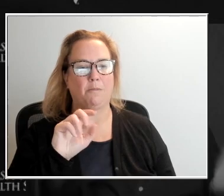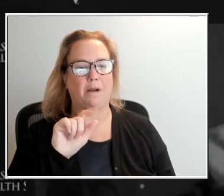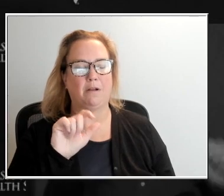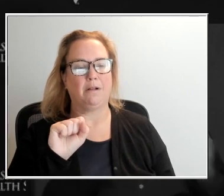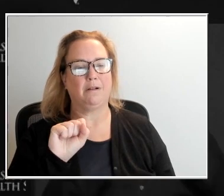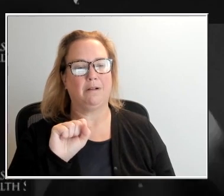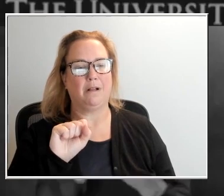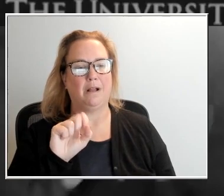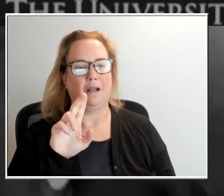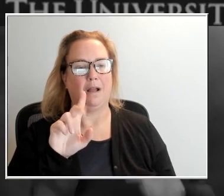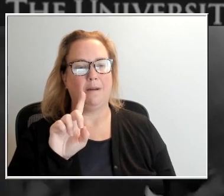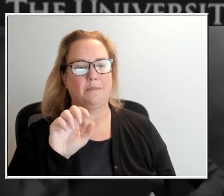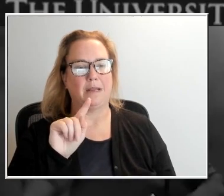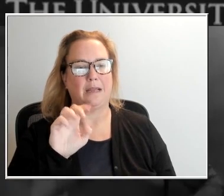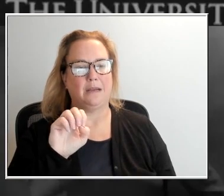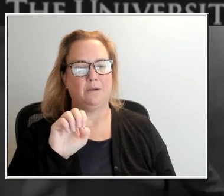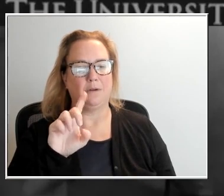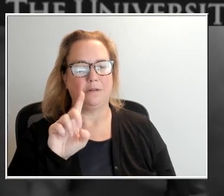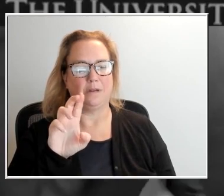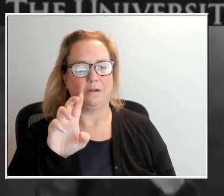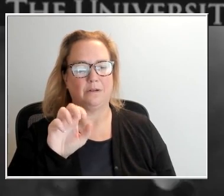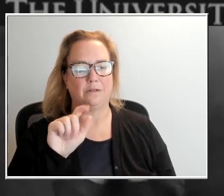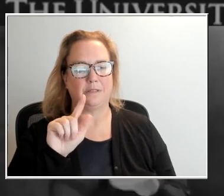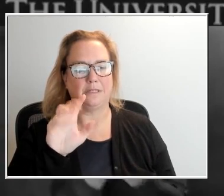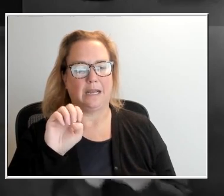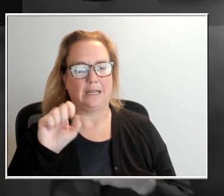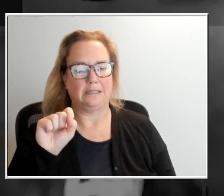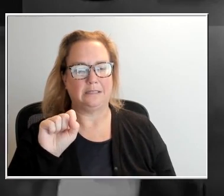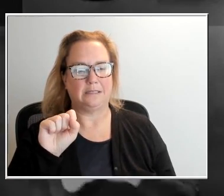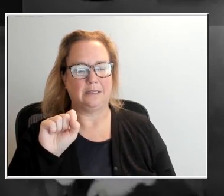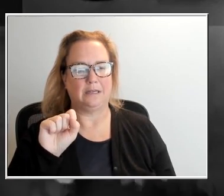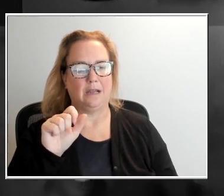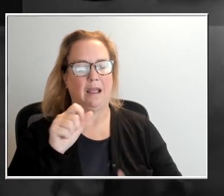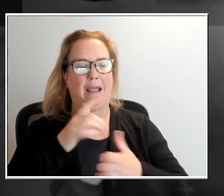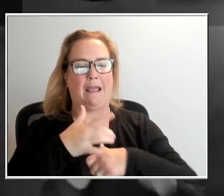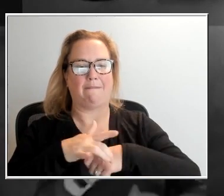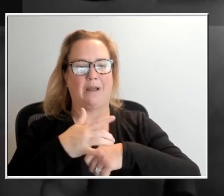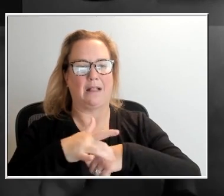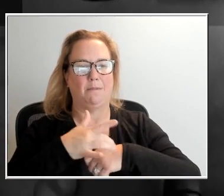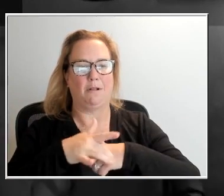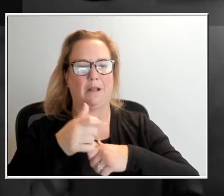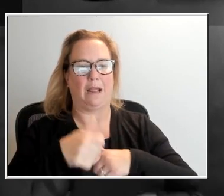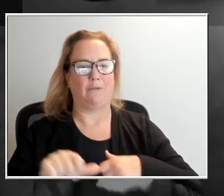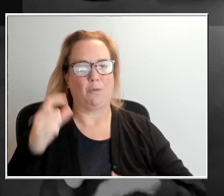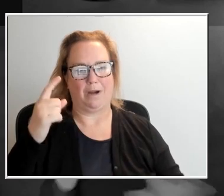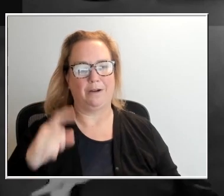with Dr. Stites podcast. Now everywhere podcasts are available.